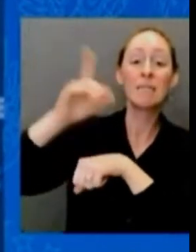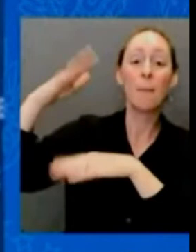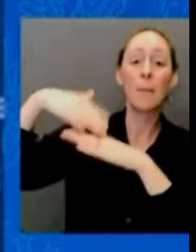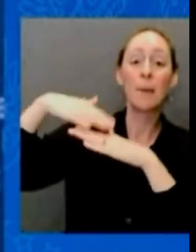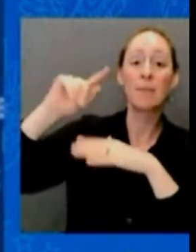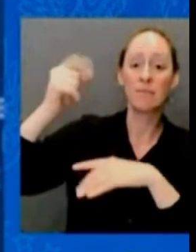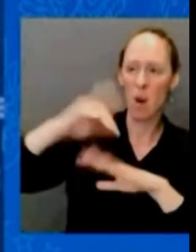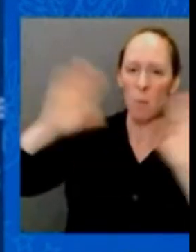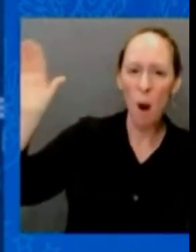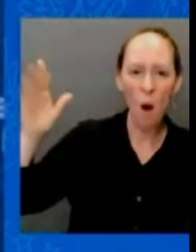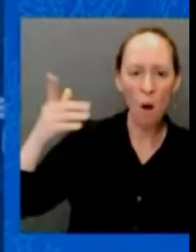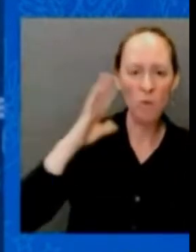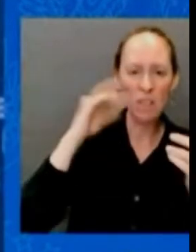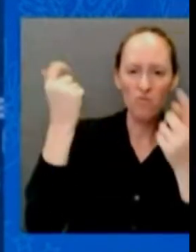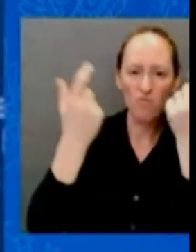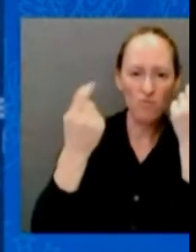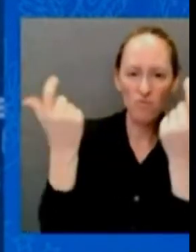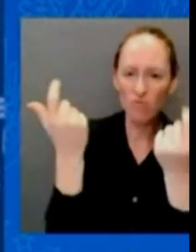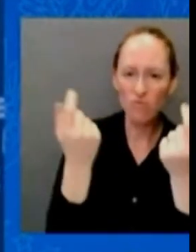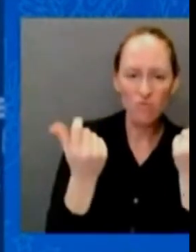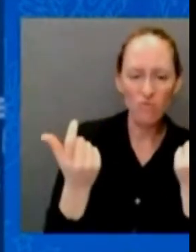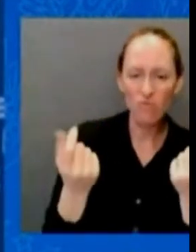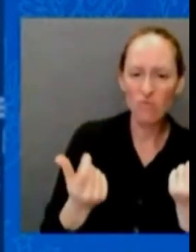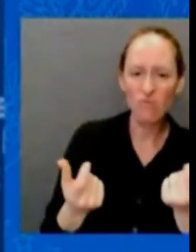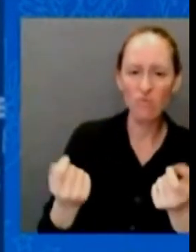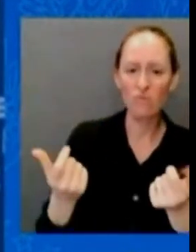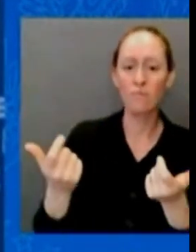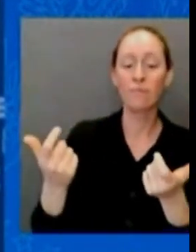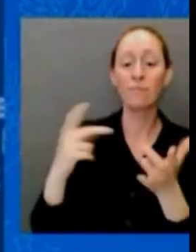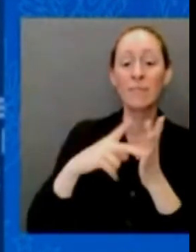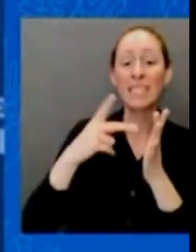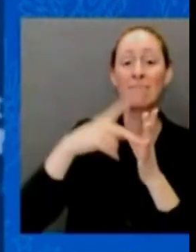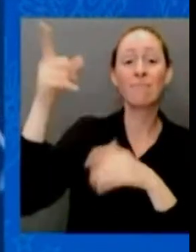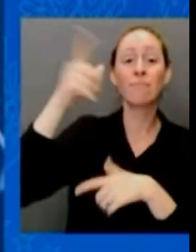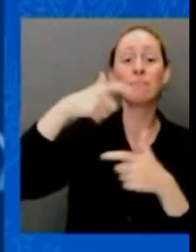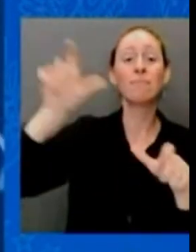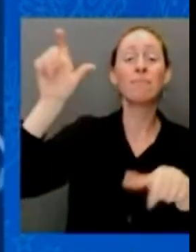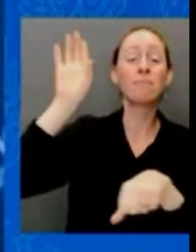zero again. That's the plan. I